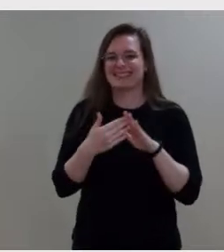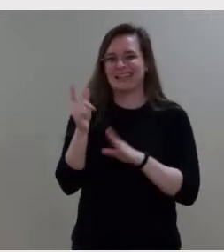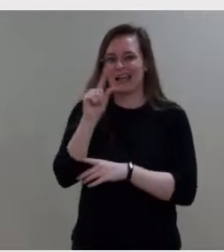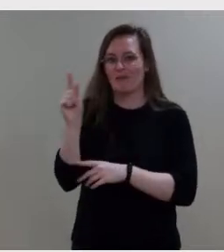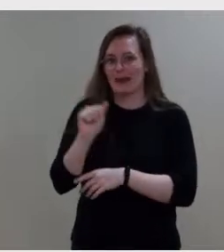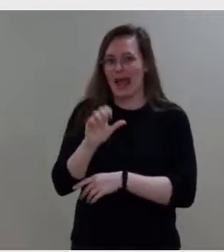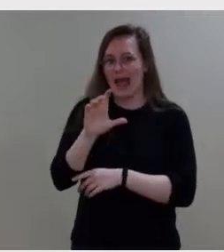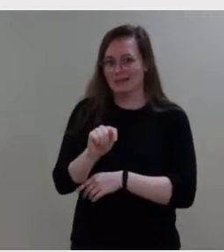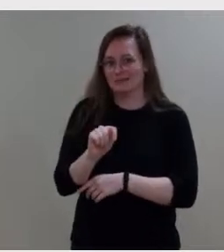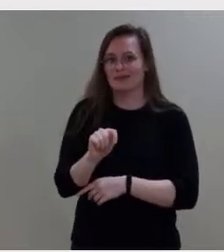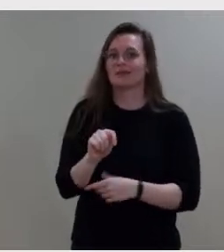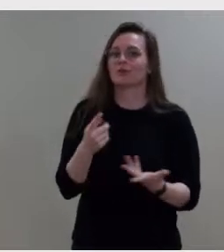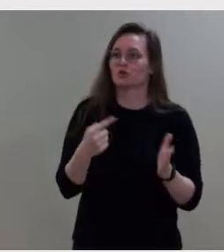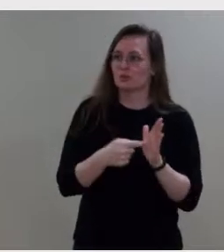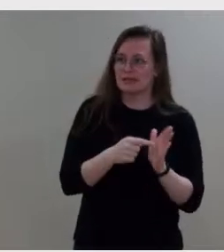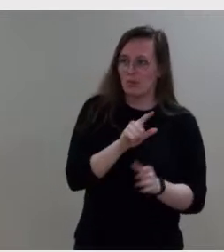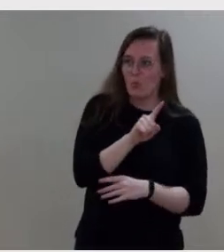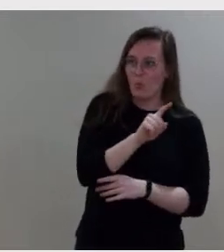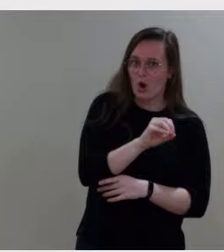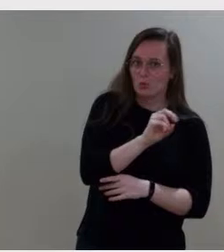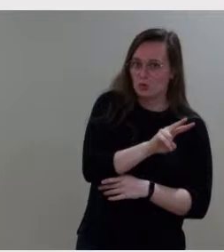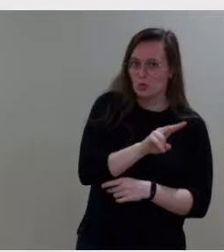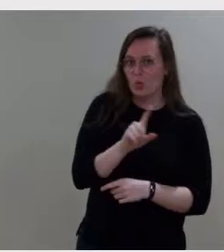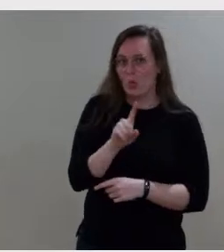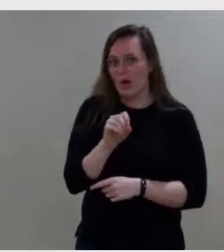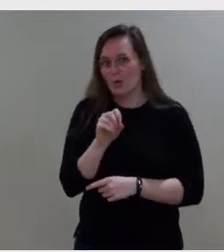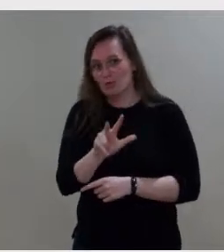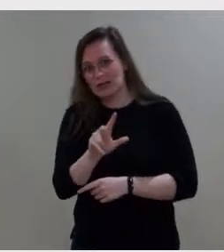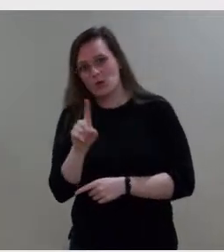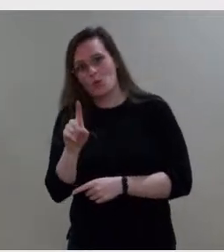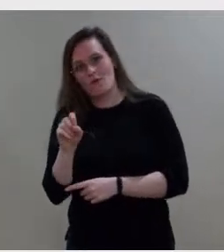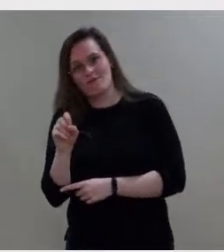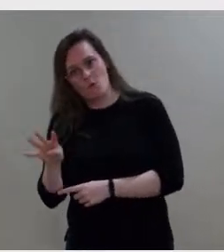sections 102, 103, and 104.